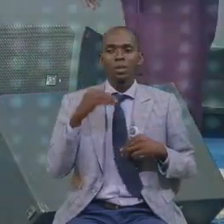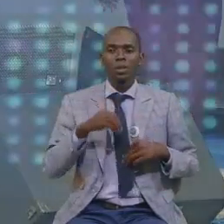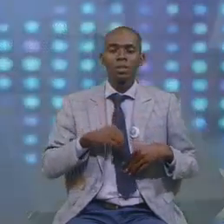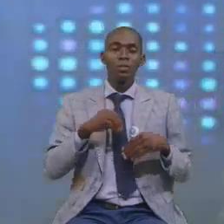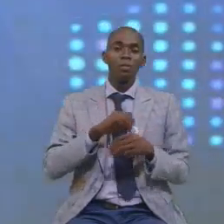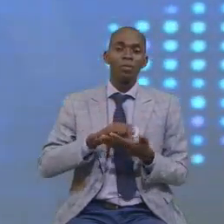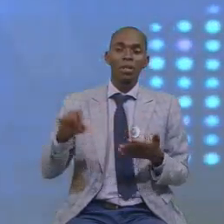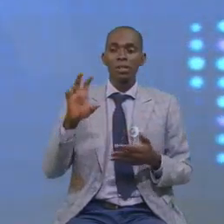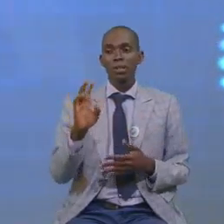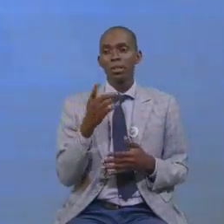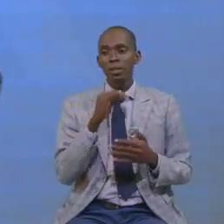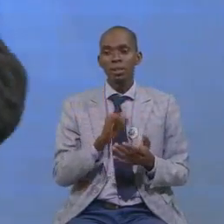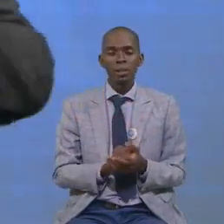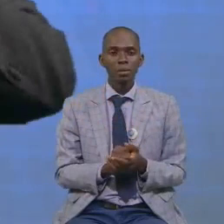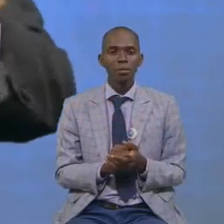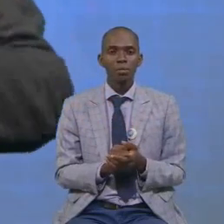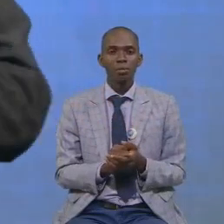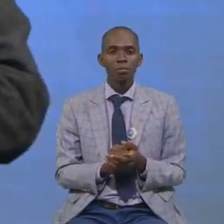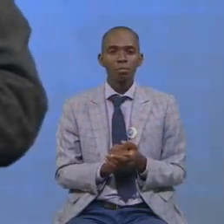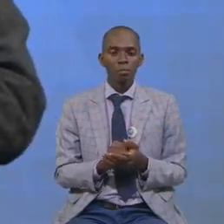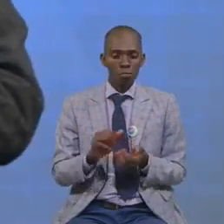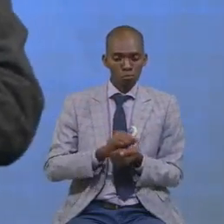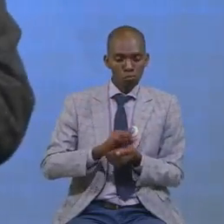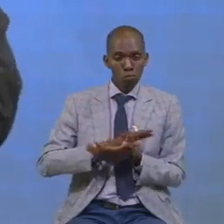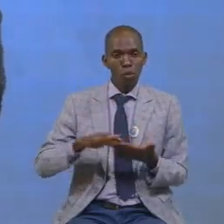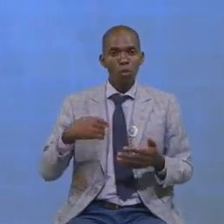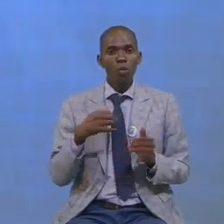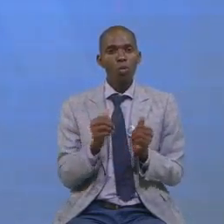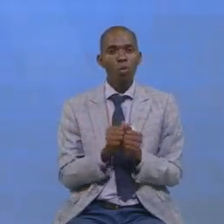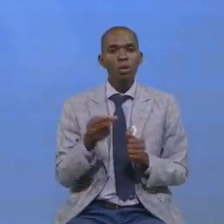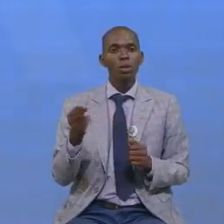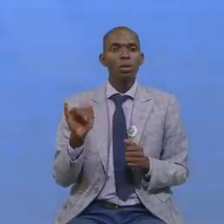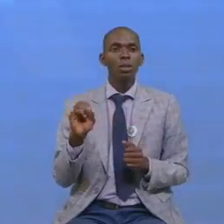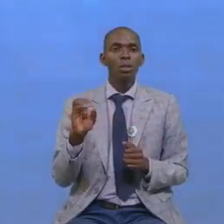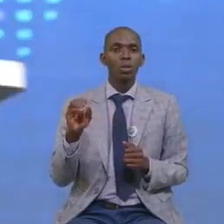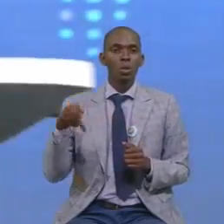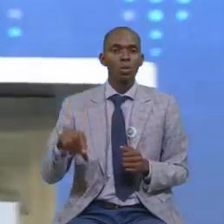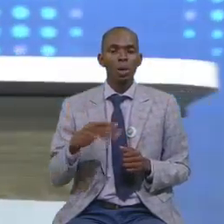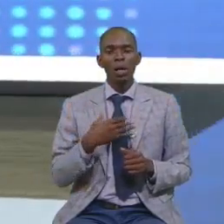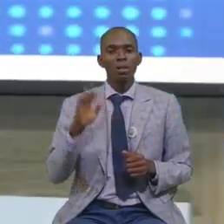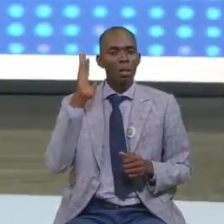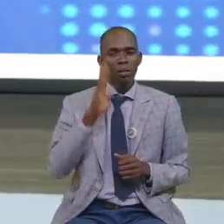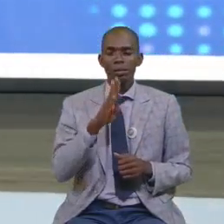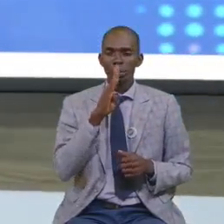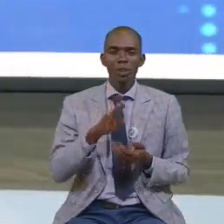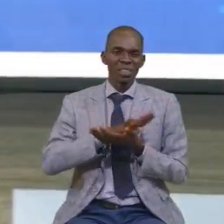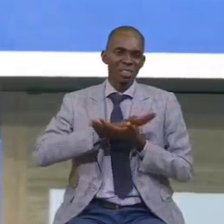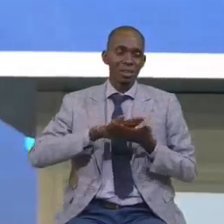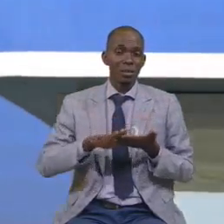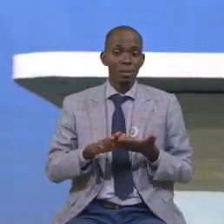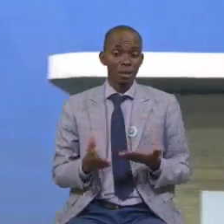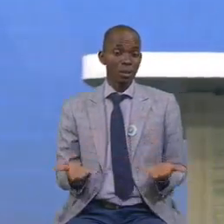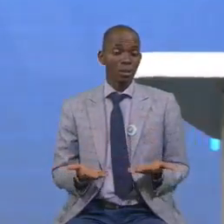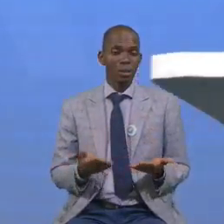says, purge me with hyssop and I shall be clean. Here is